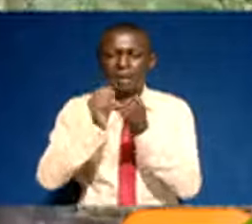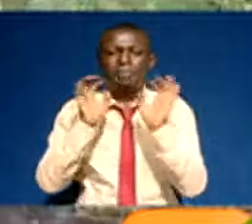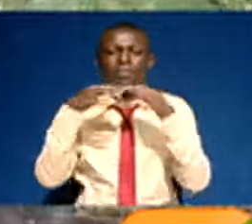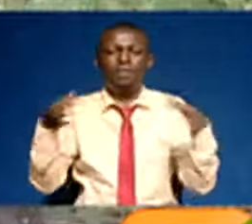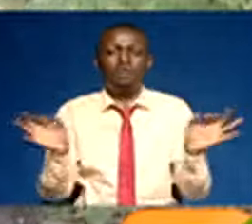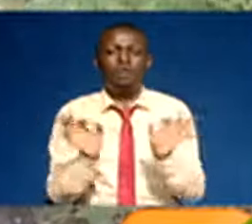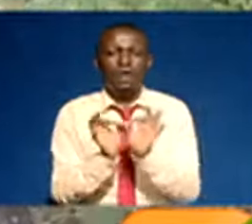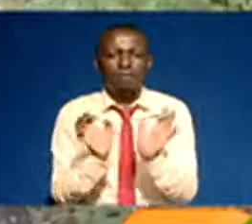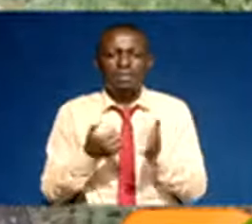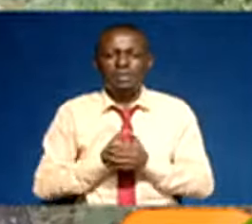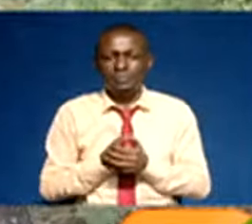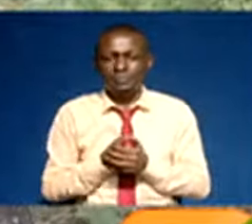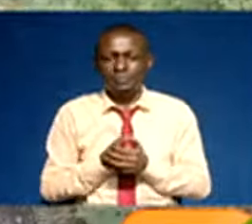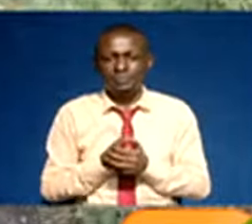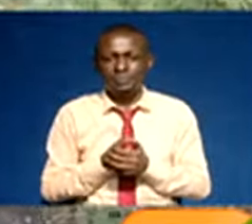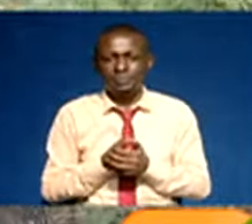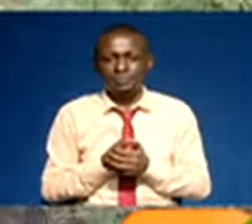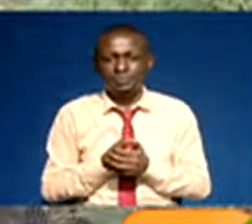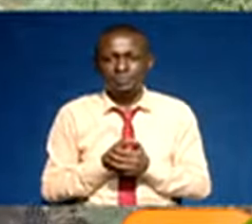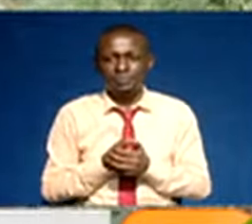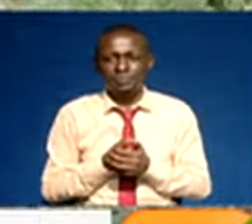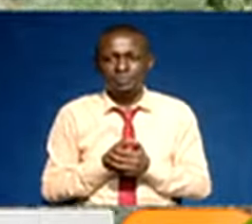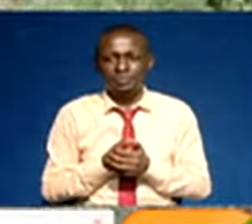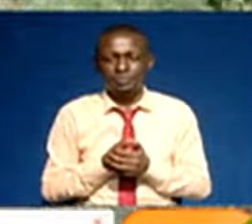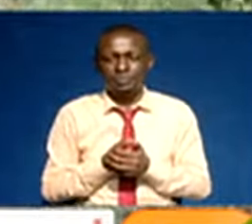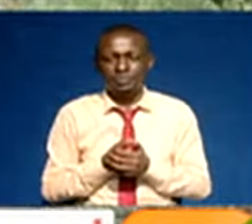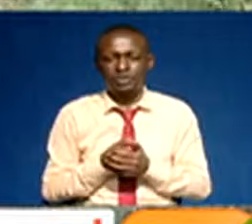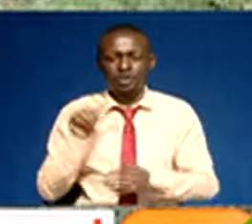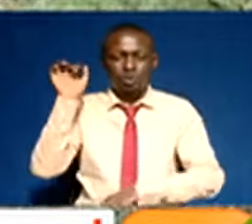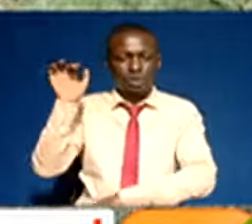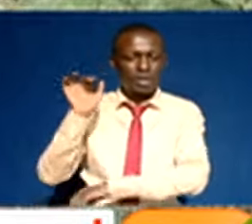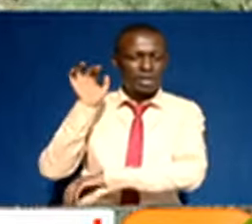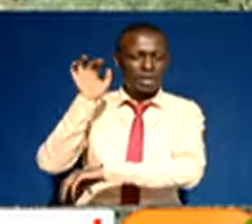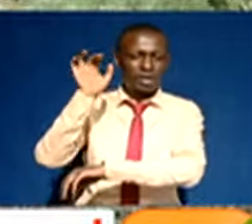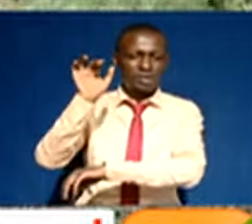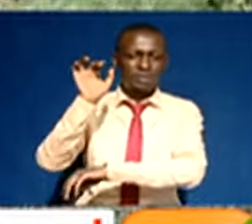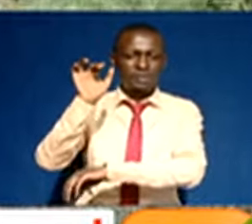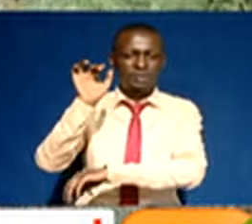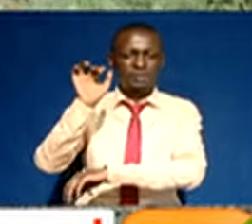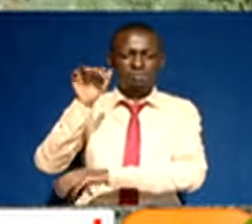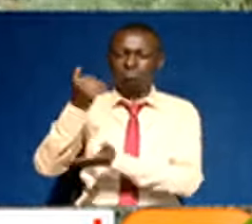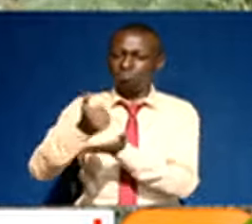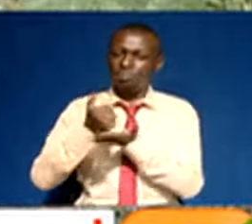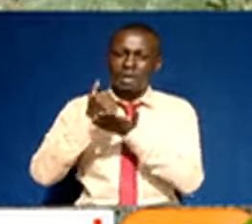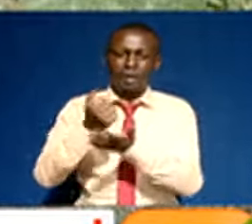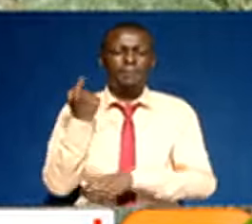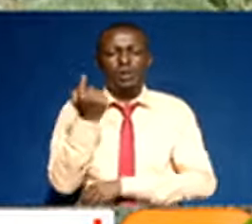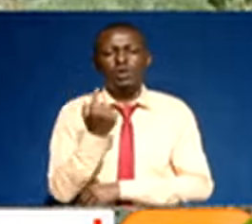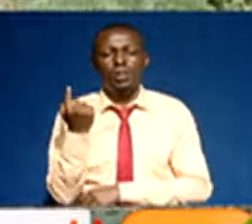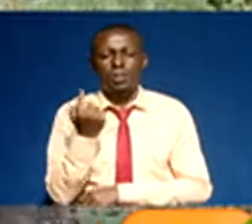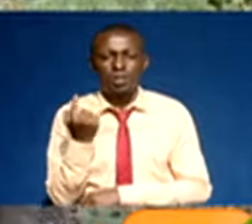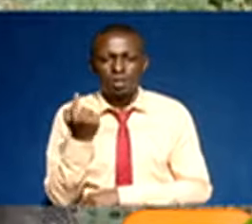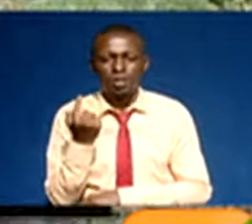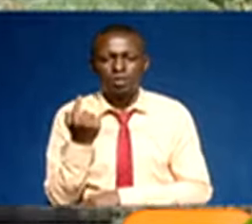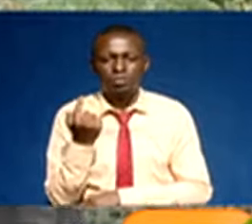isimame. Ni mzigo sana. Kwa hivyo tulikuwa tunauliza tumsaada